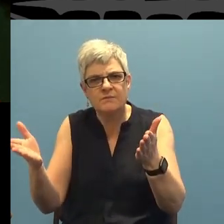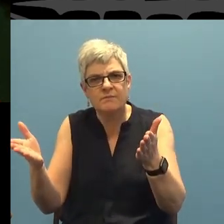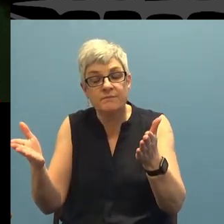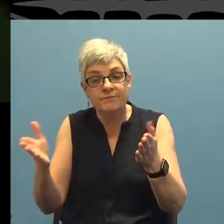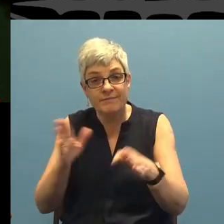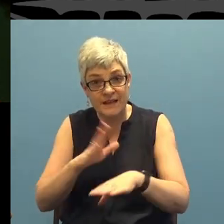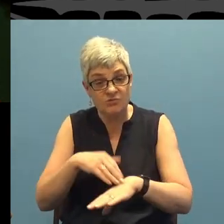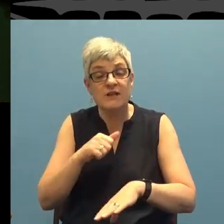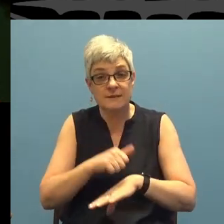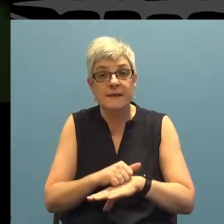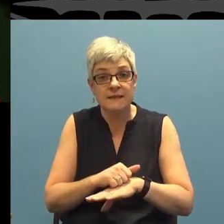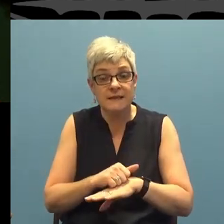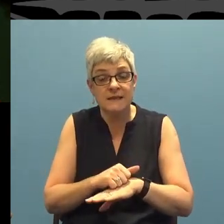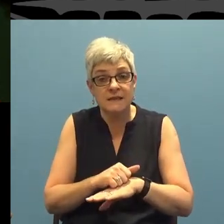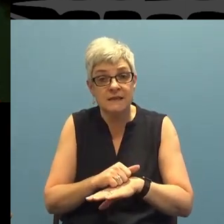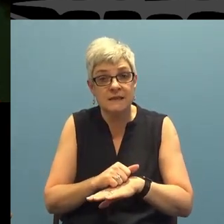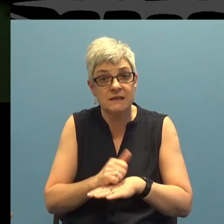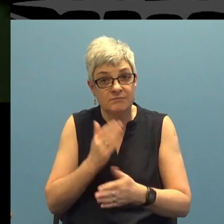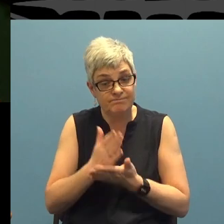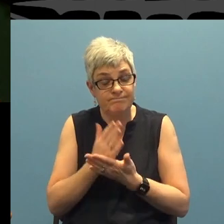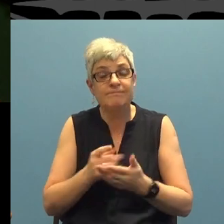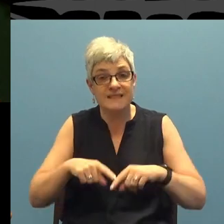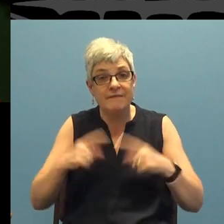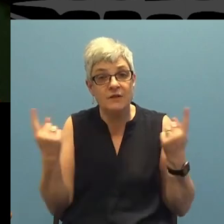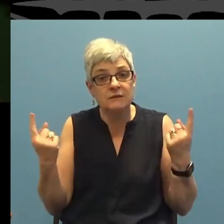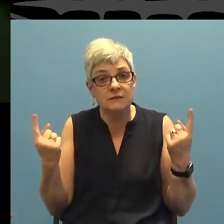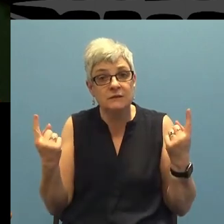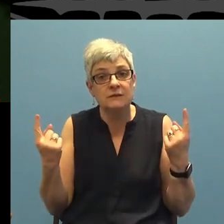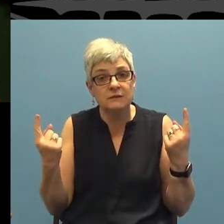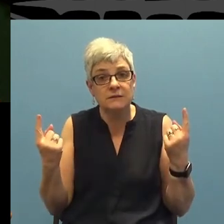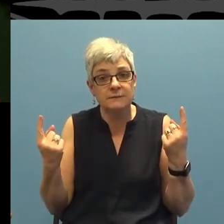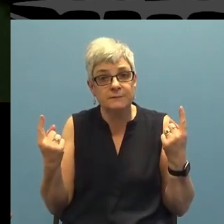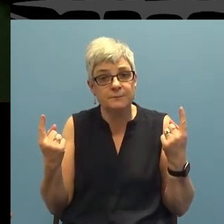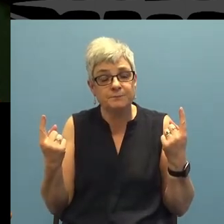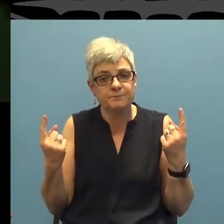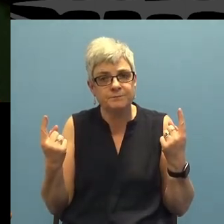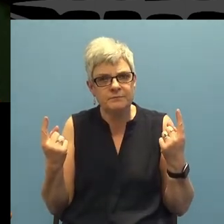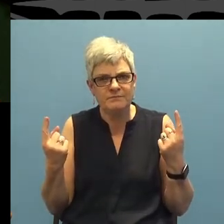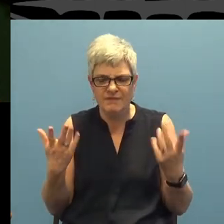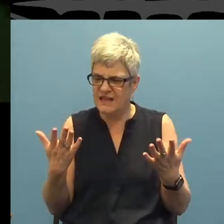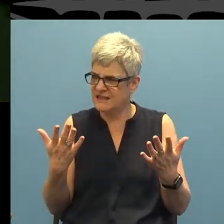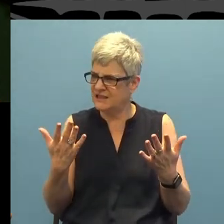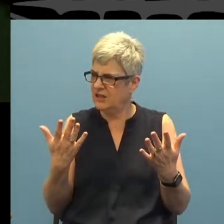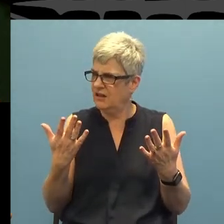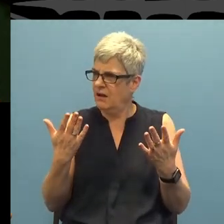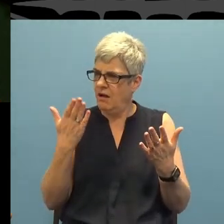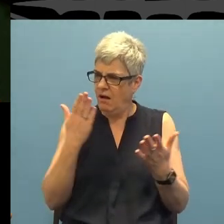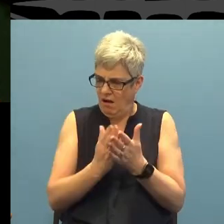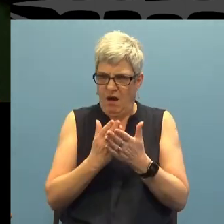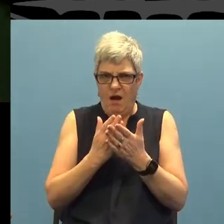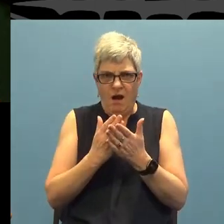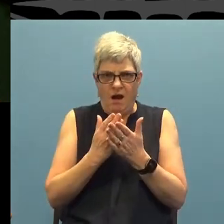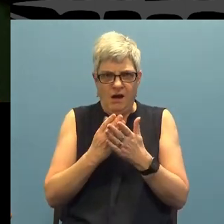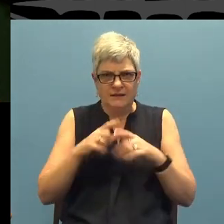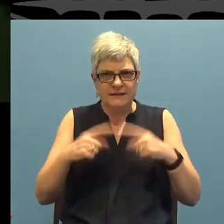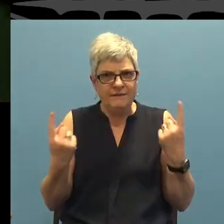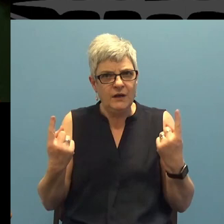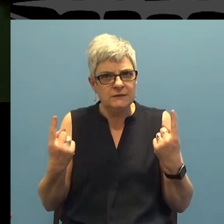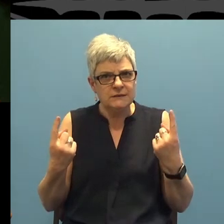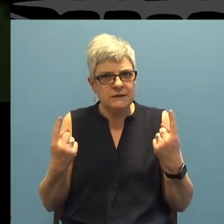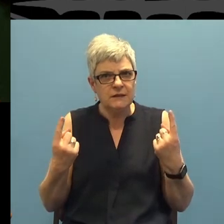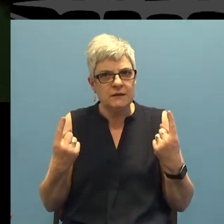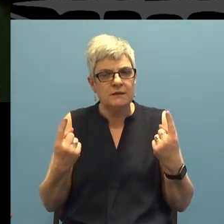Christmas actually is quite different. It's remarkably unusual and different. And perhaps this year,